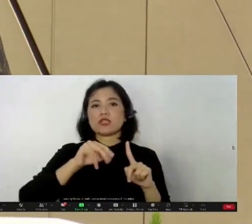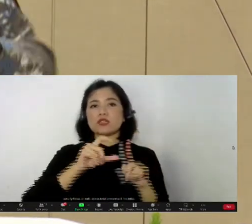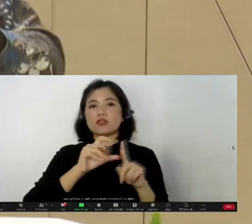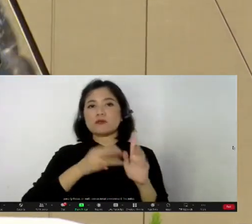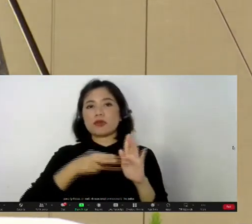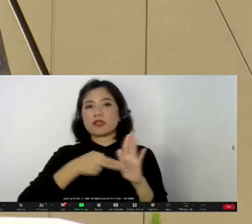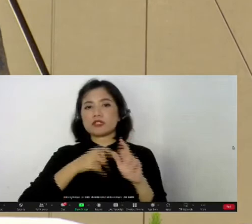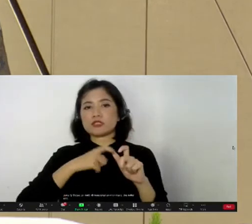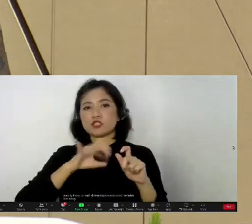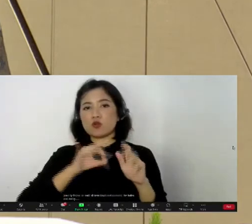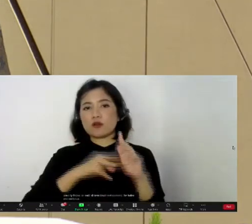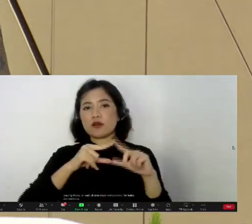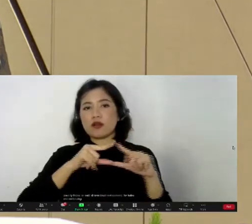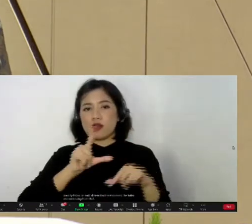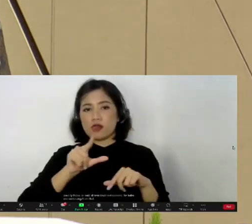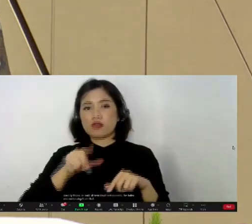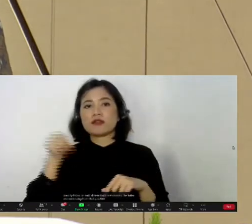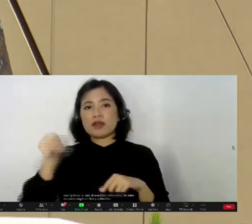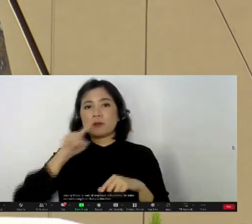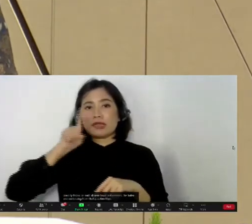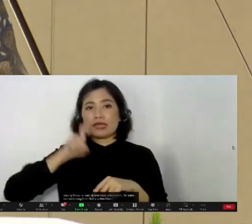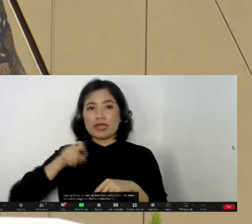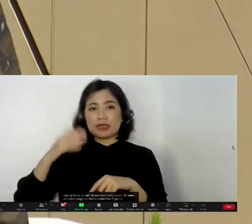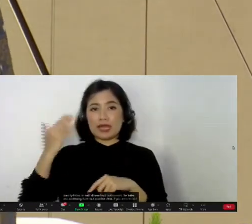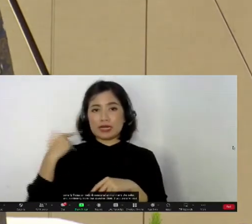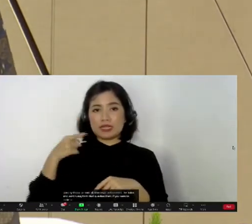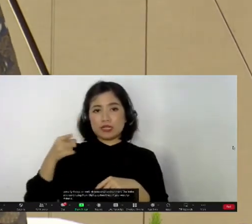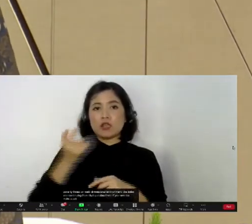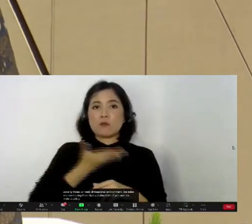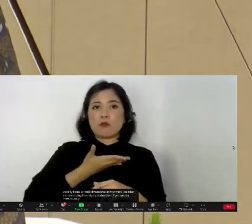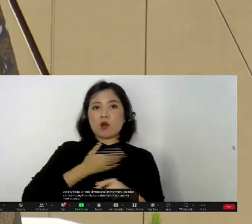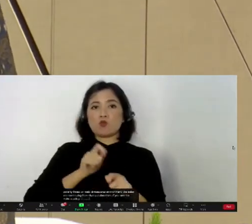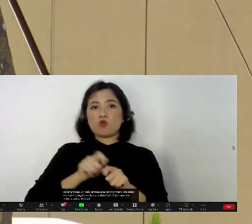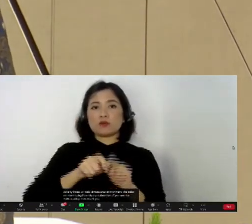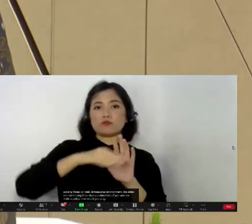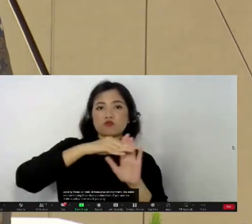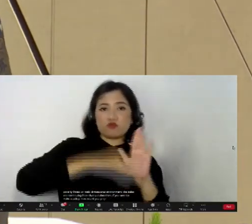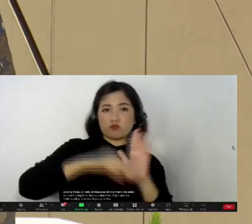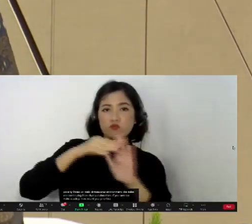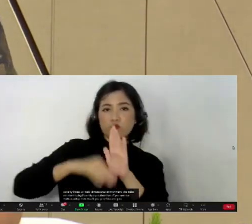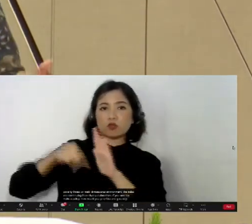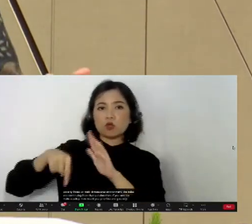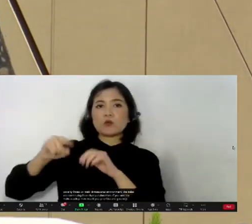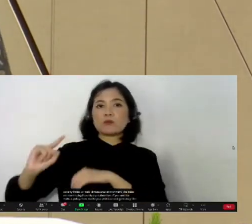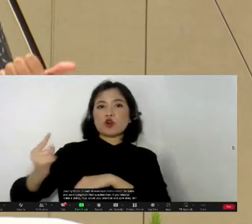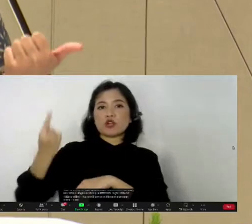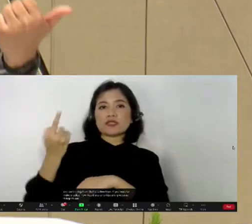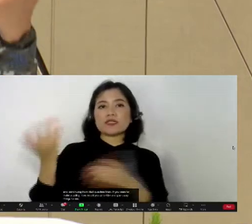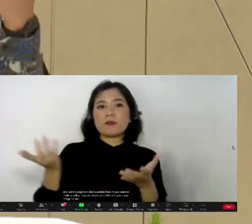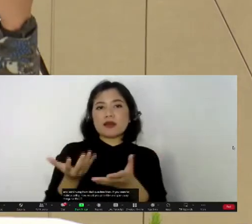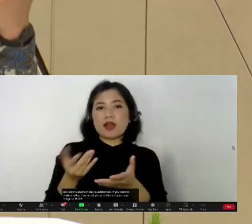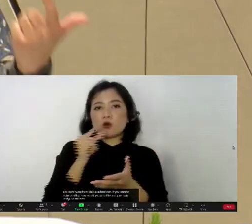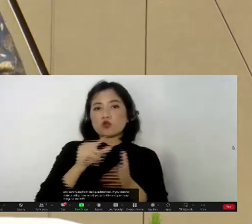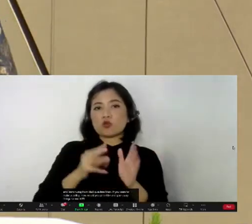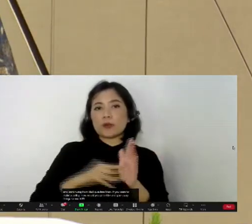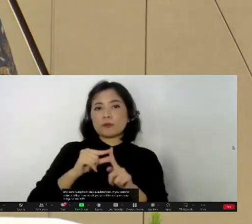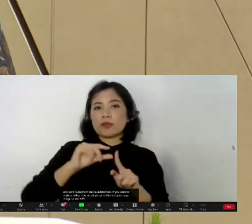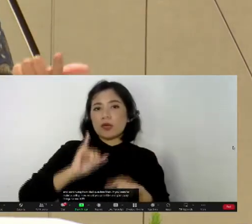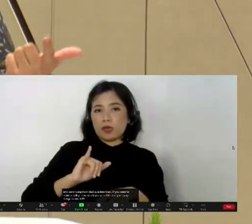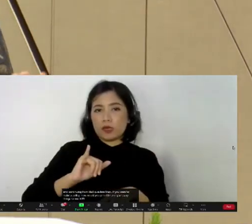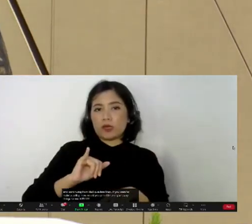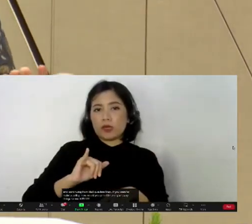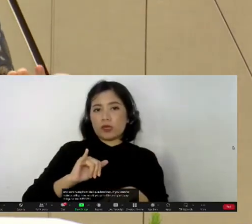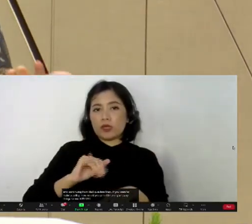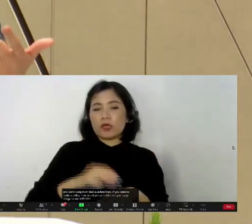And continuing from that question then, if you were to make a policy, how would you prioritize and give weightings towards EMPI,